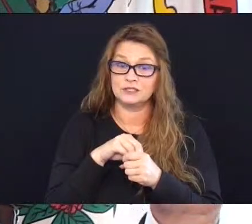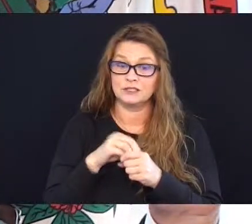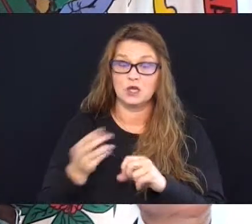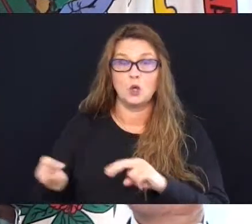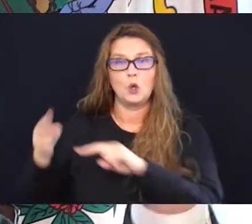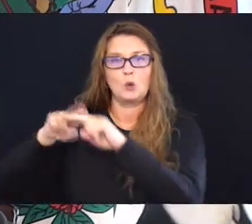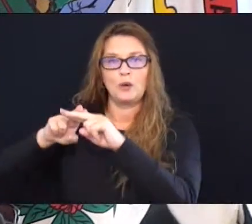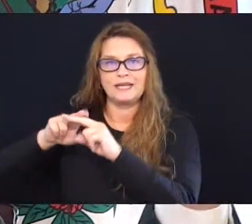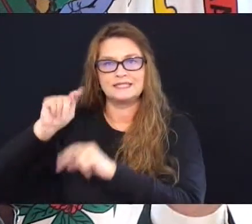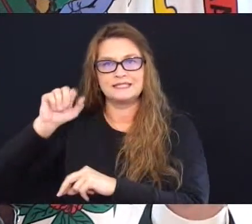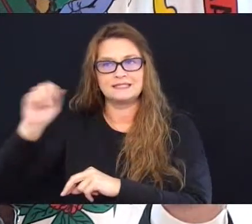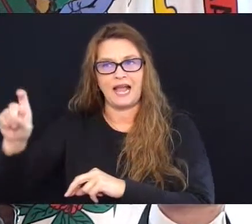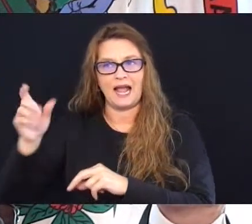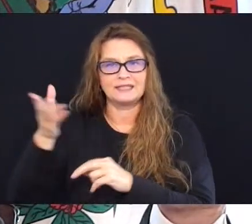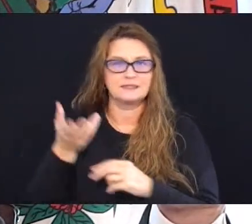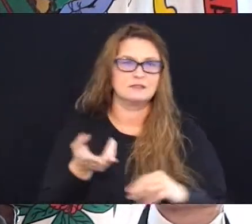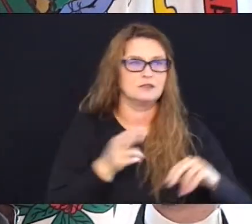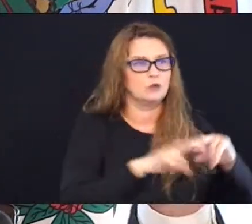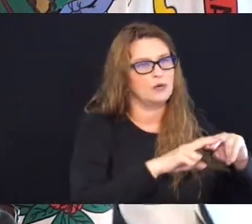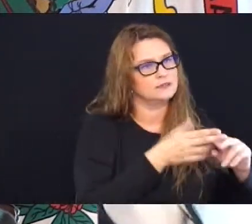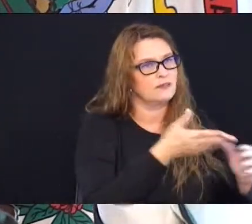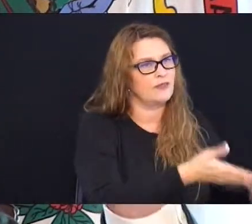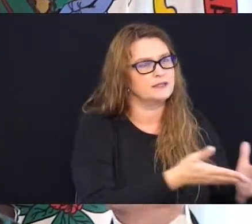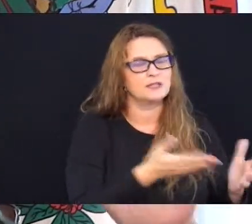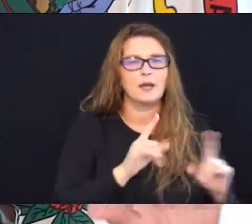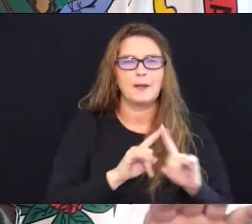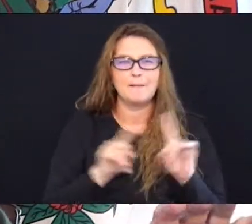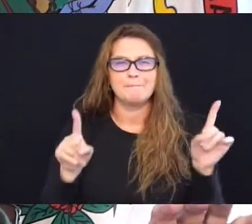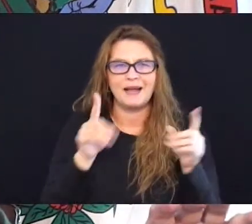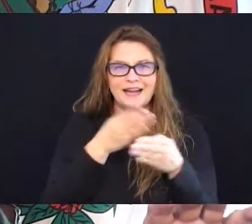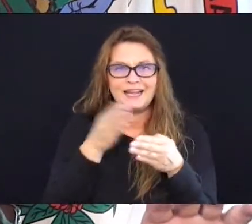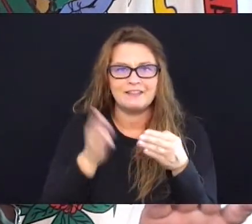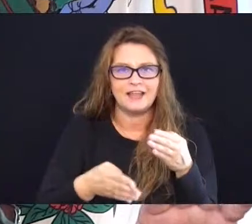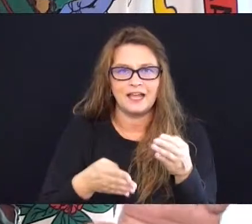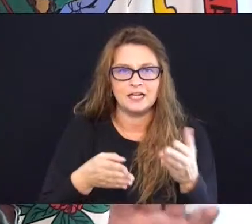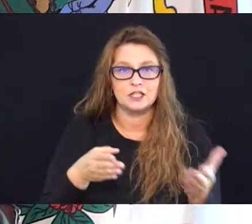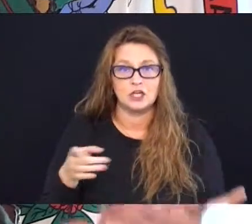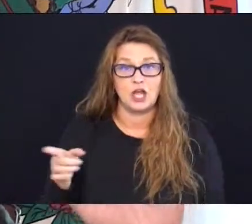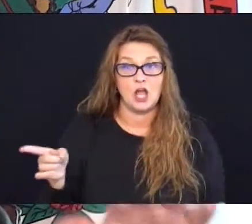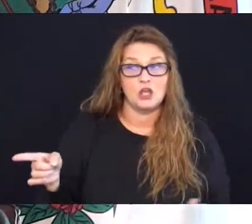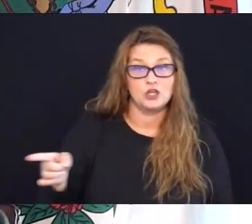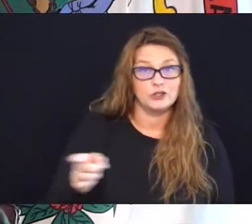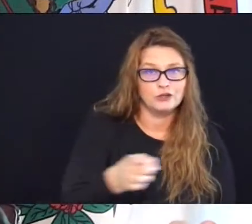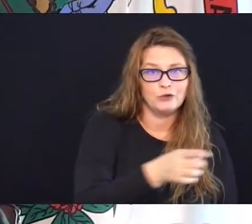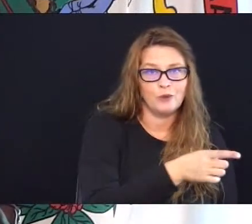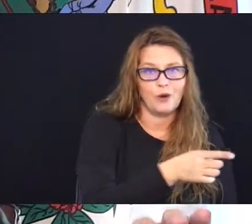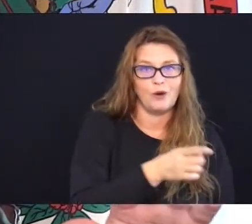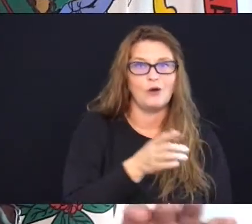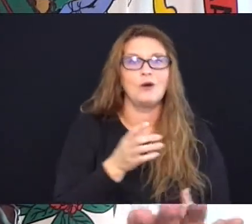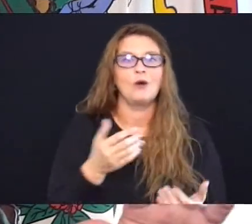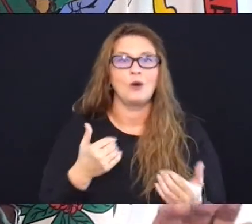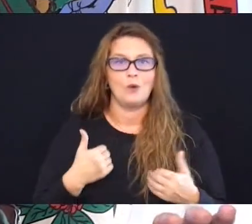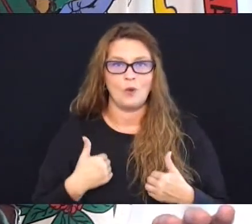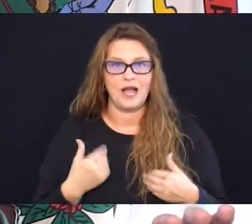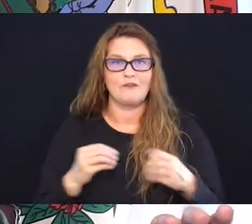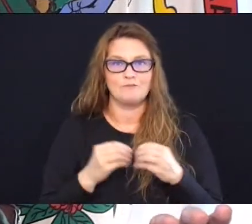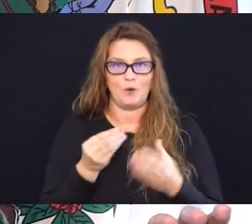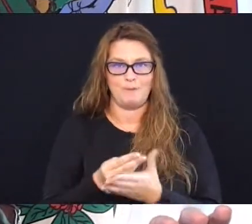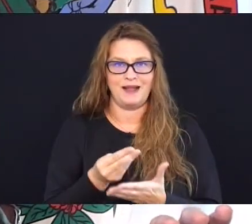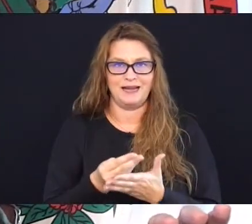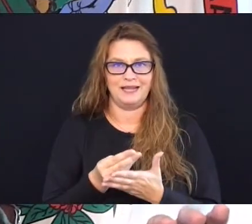tax here, doing this, doing that, and everything else, but in the end, everybody gets more money.